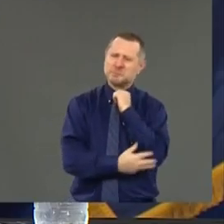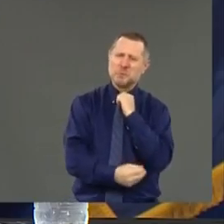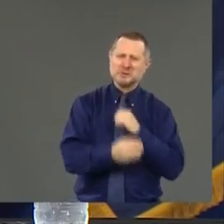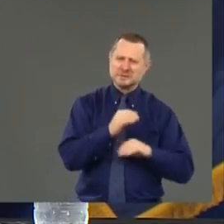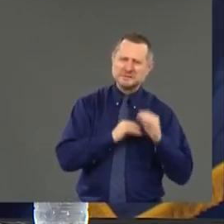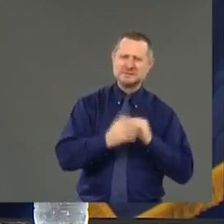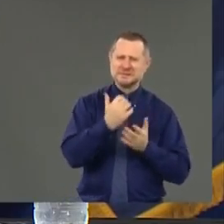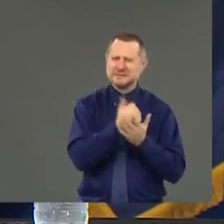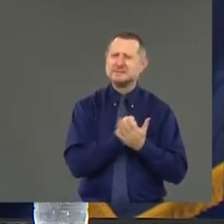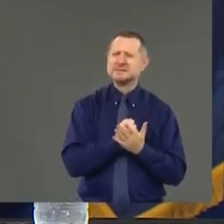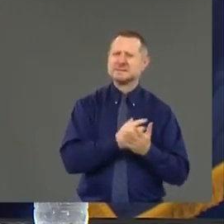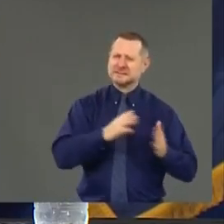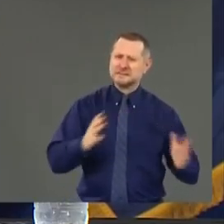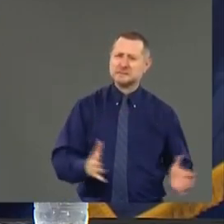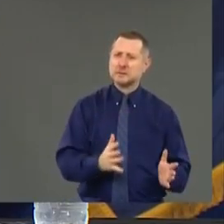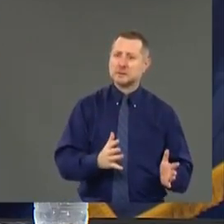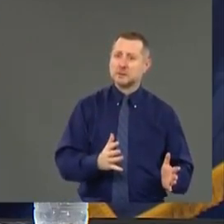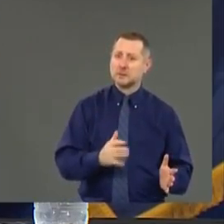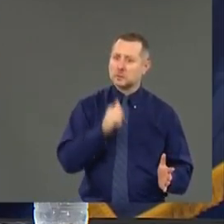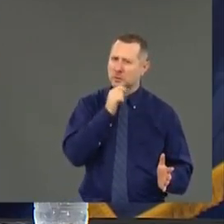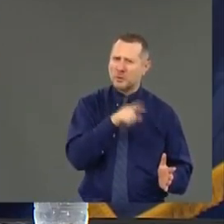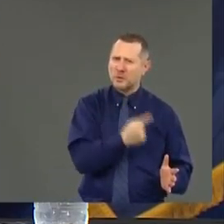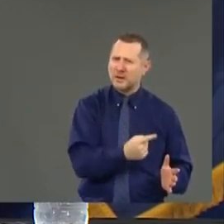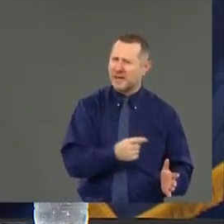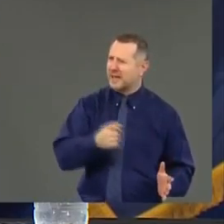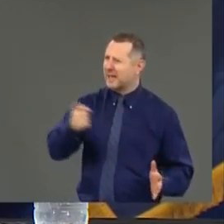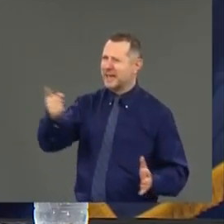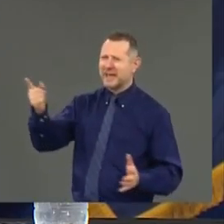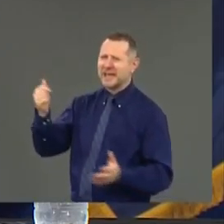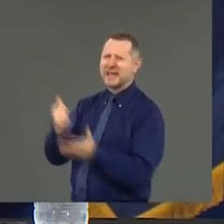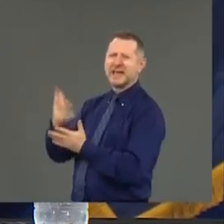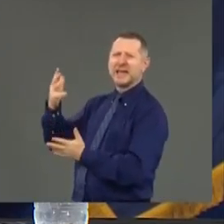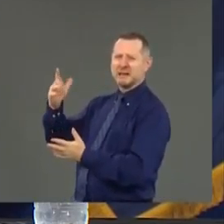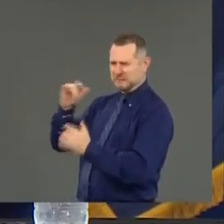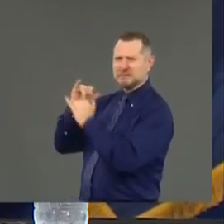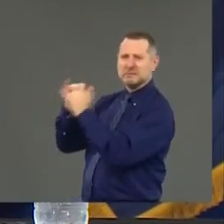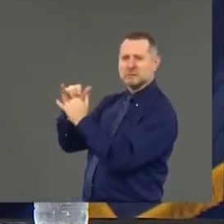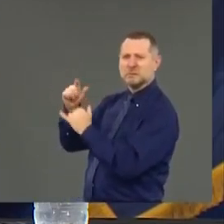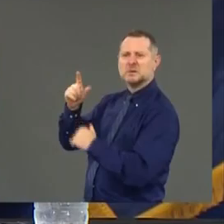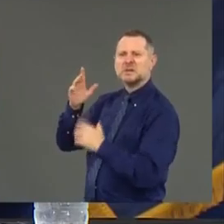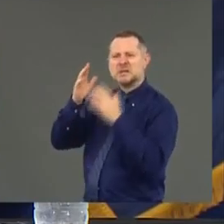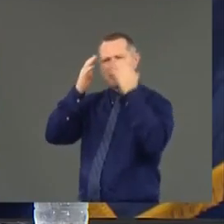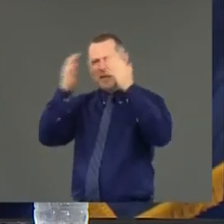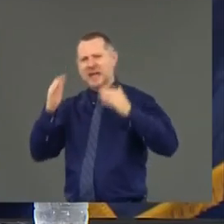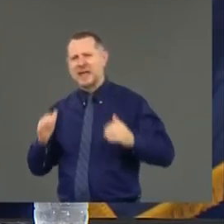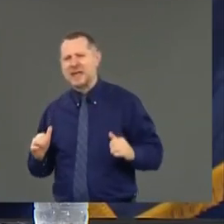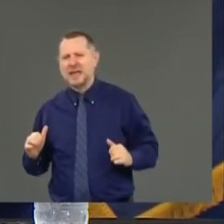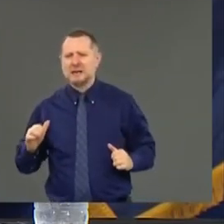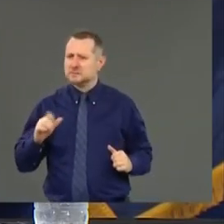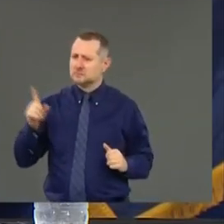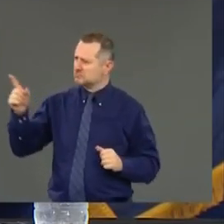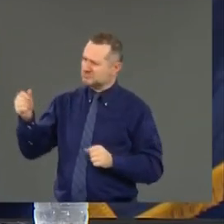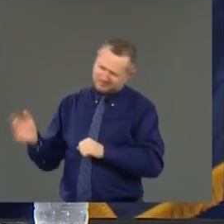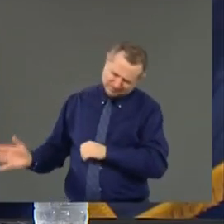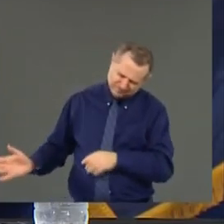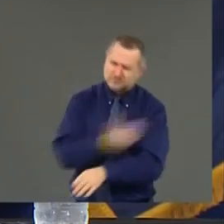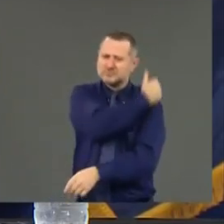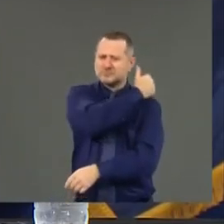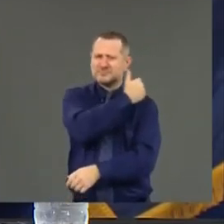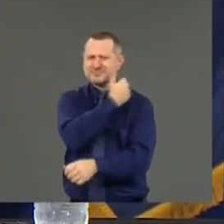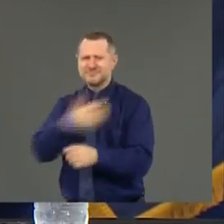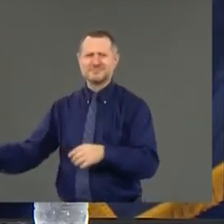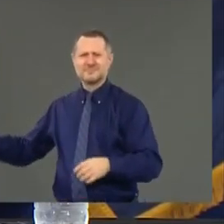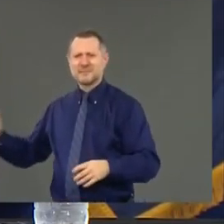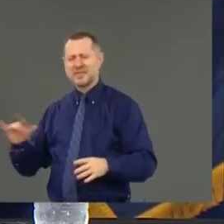Well, you know what? Everyone needs to get on board. Everyone, put your arrogance aside, put your ego aside, you know, and